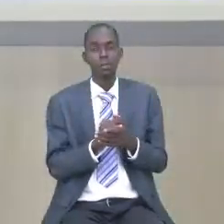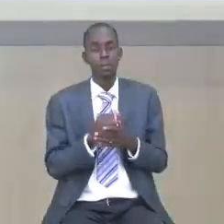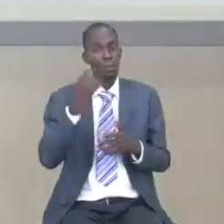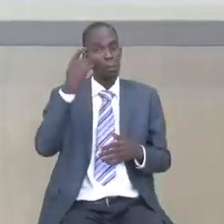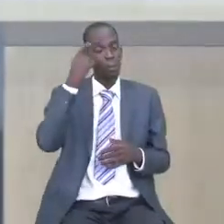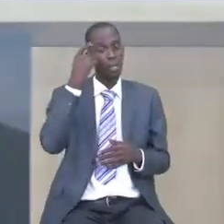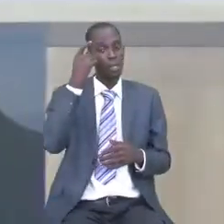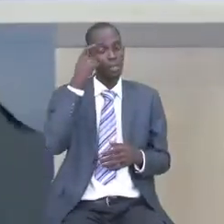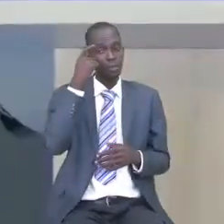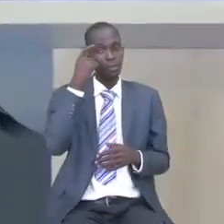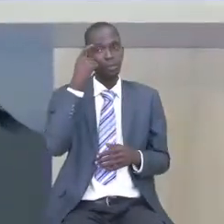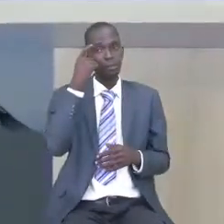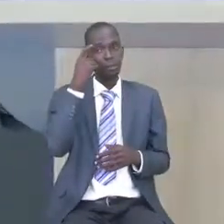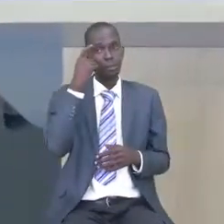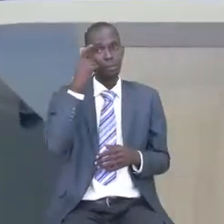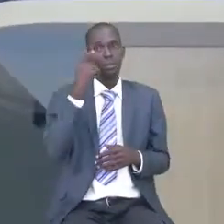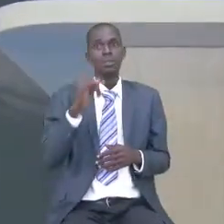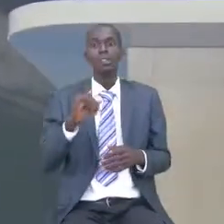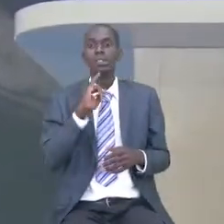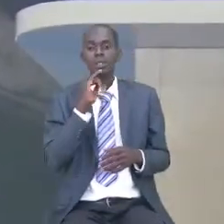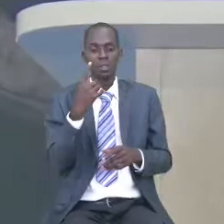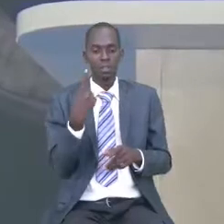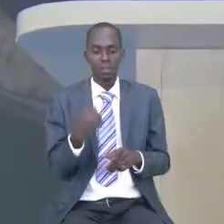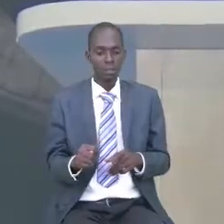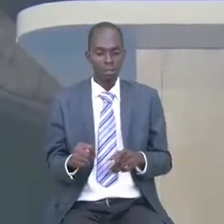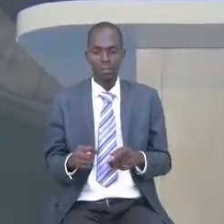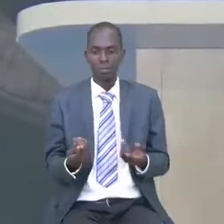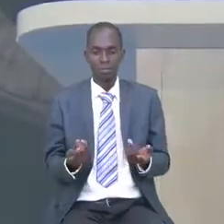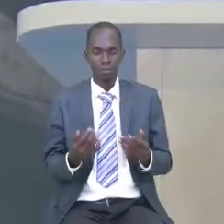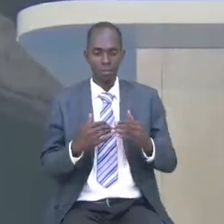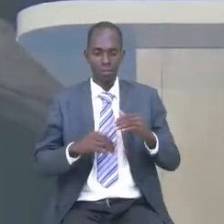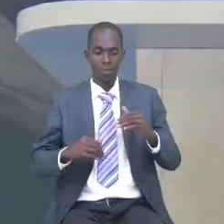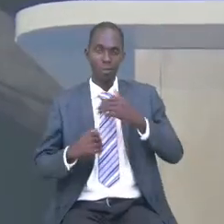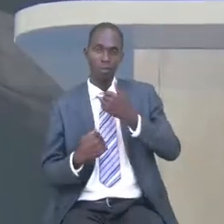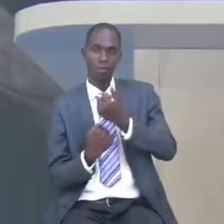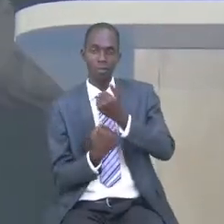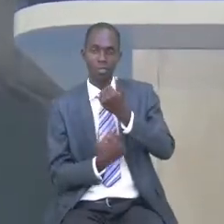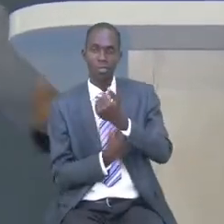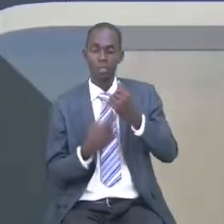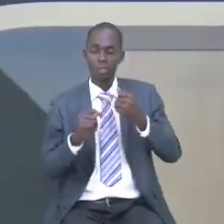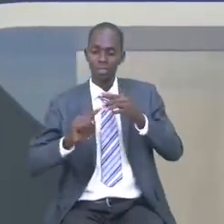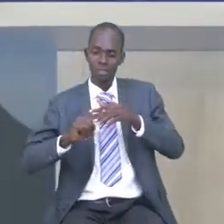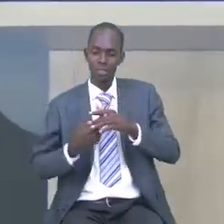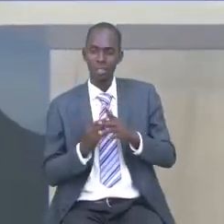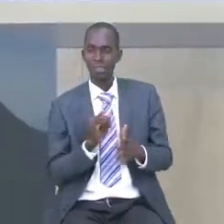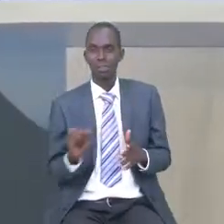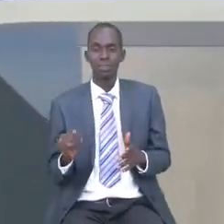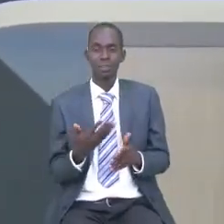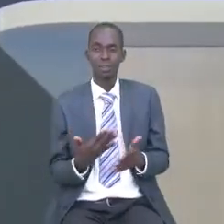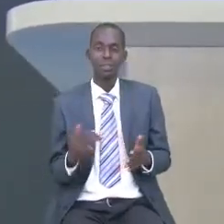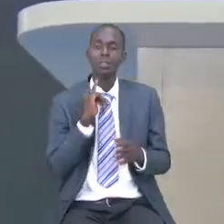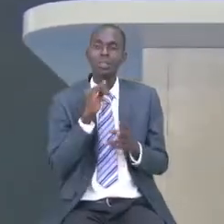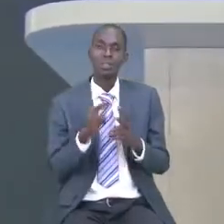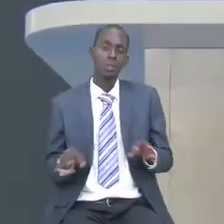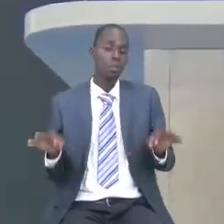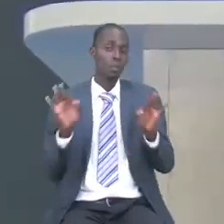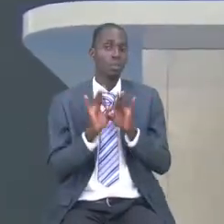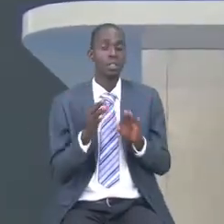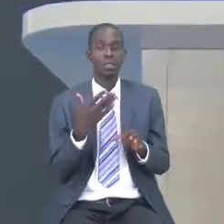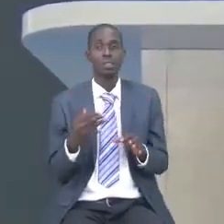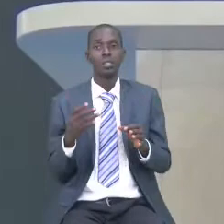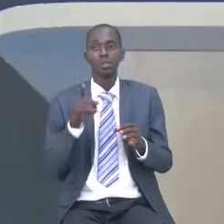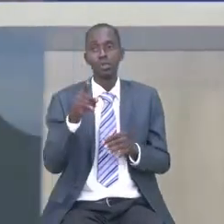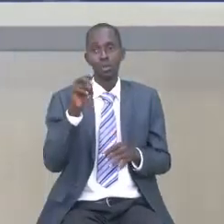mindset is the groundwork, it's the fundamental thing, it's the important thing. So you need a